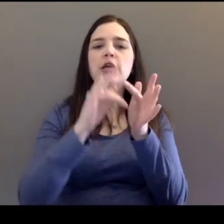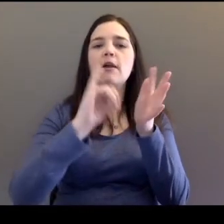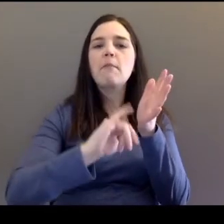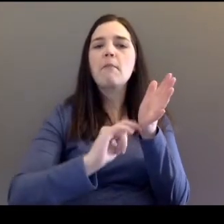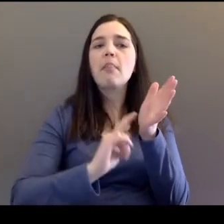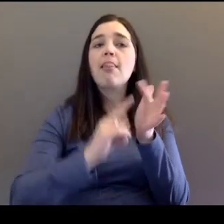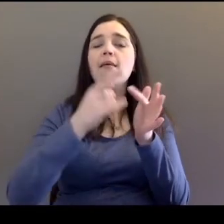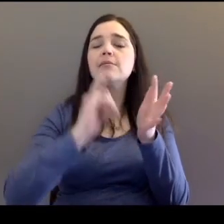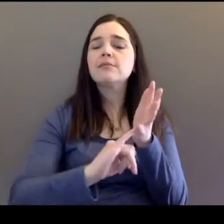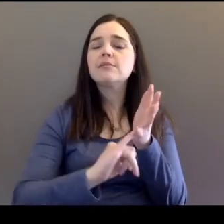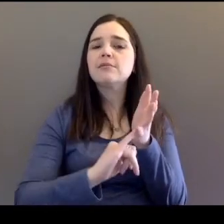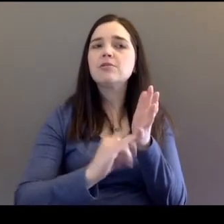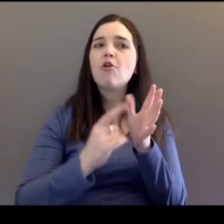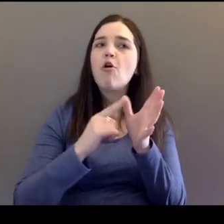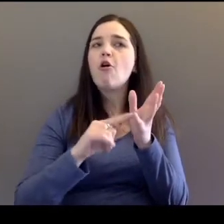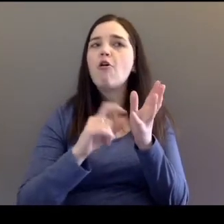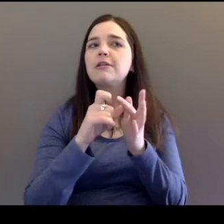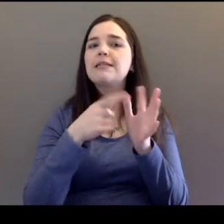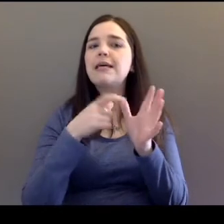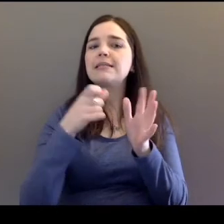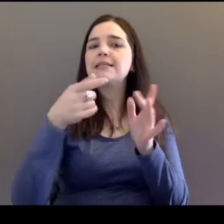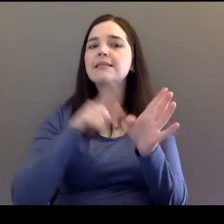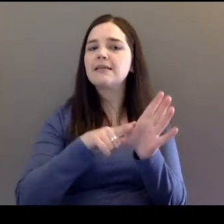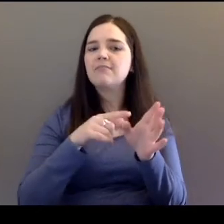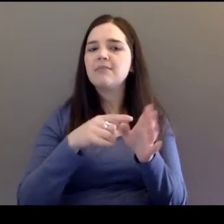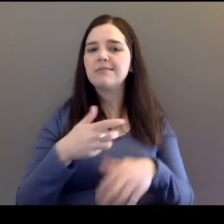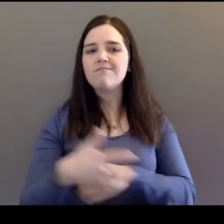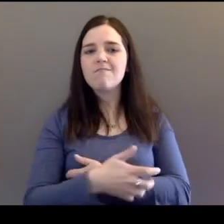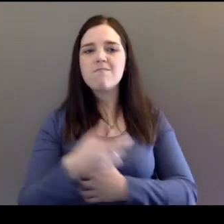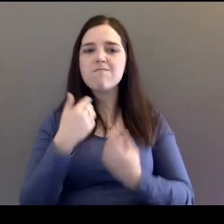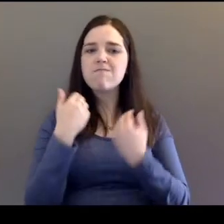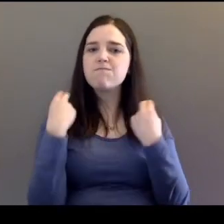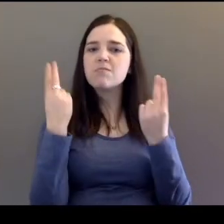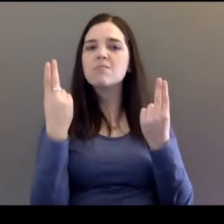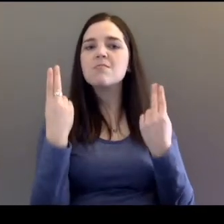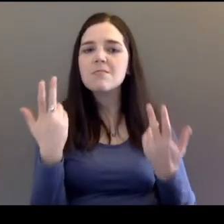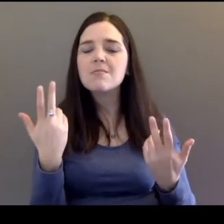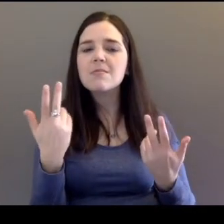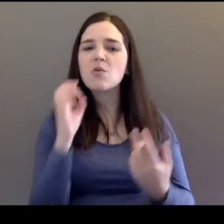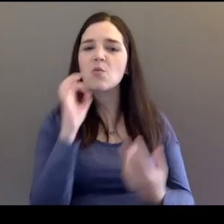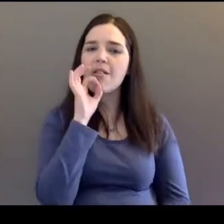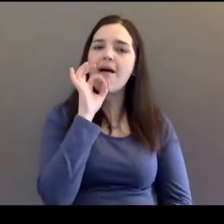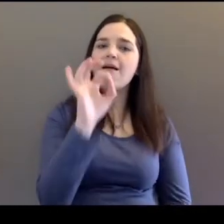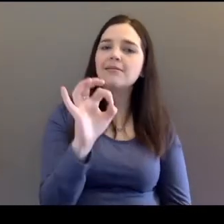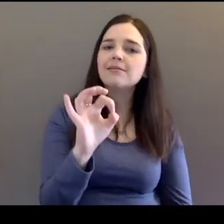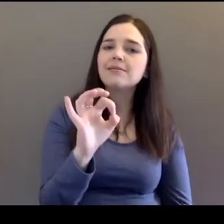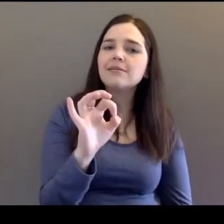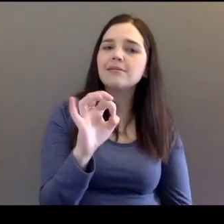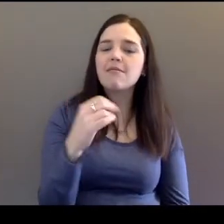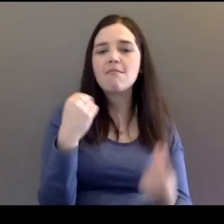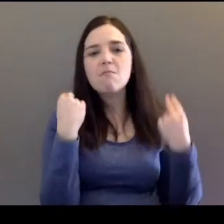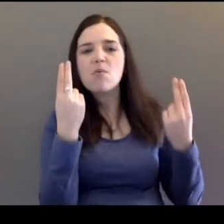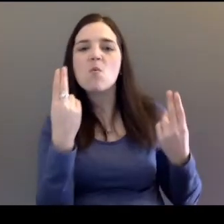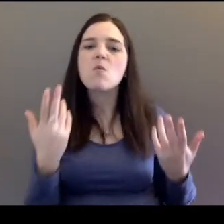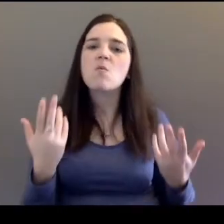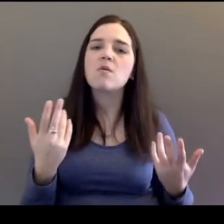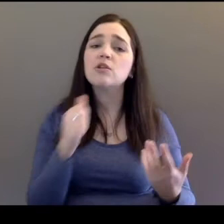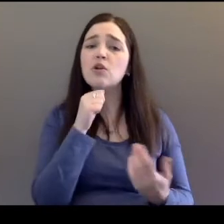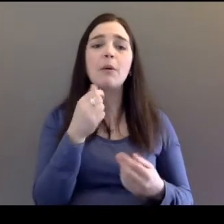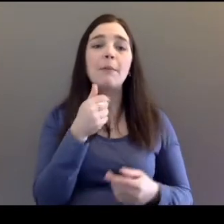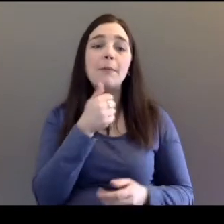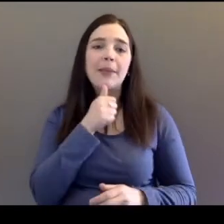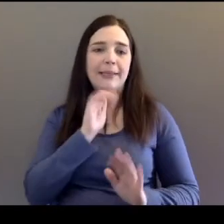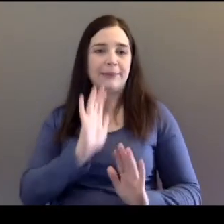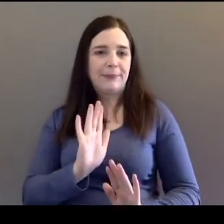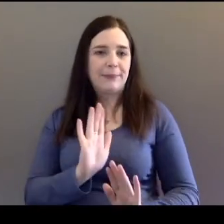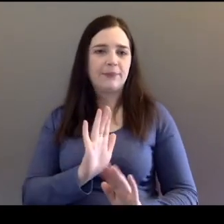because he dares to ask, because there is no prevarication, there is no politeness, there is no holding back